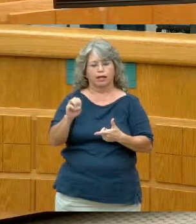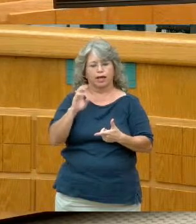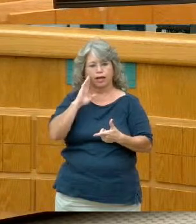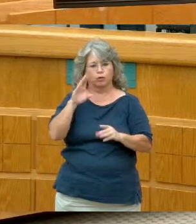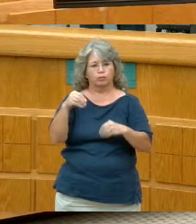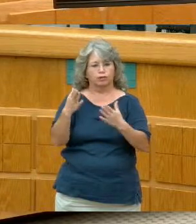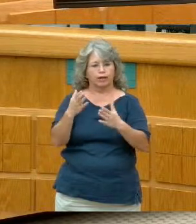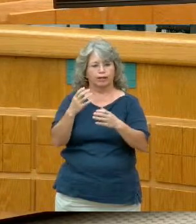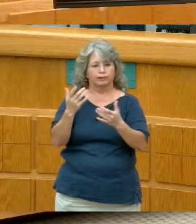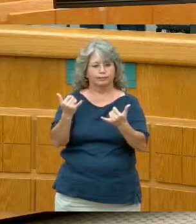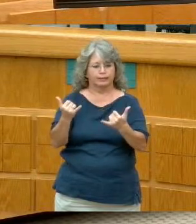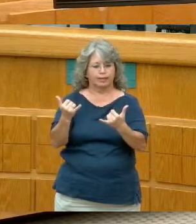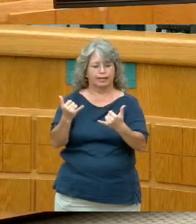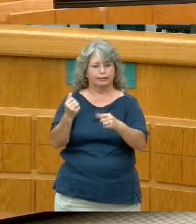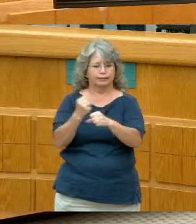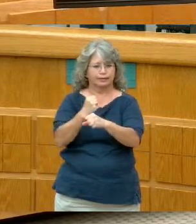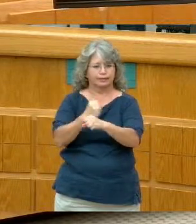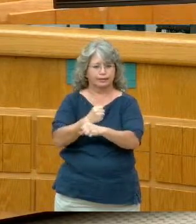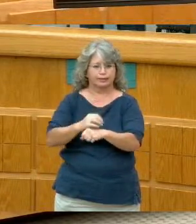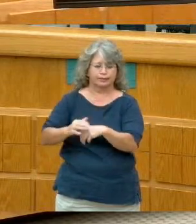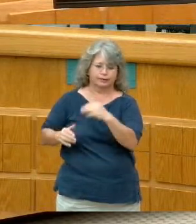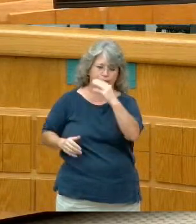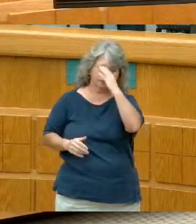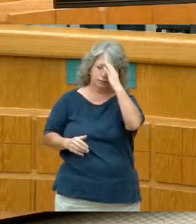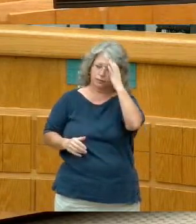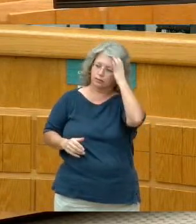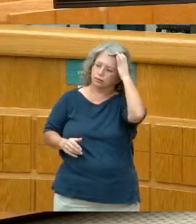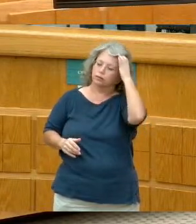give the current daily statistics.